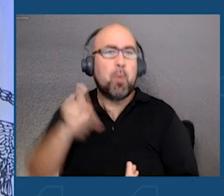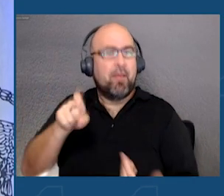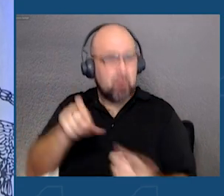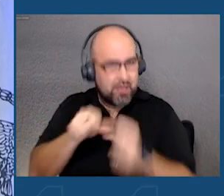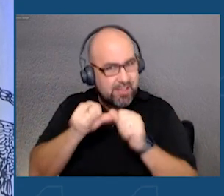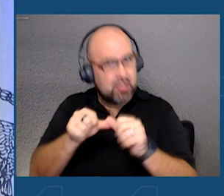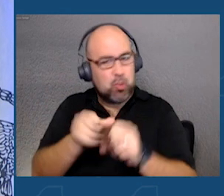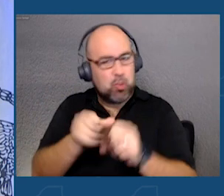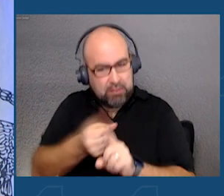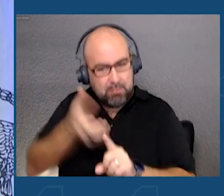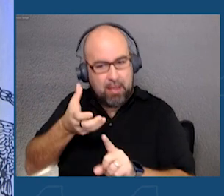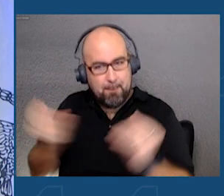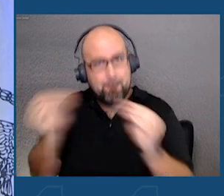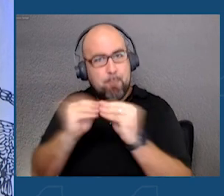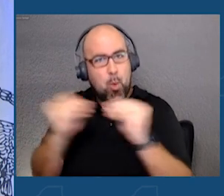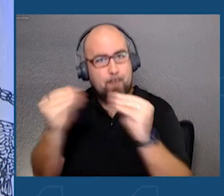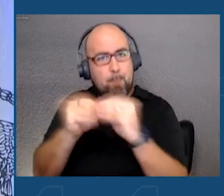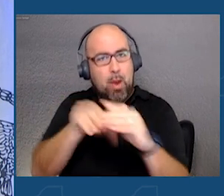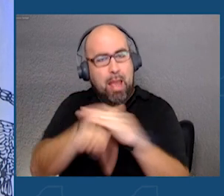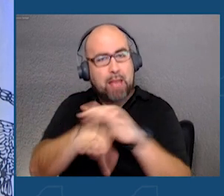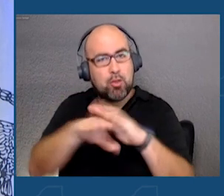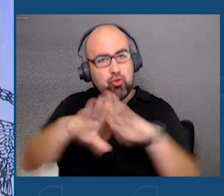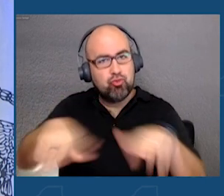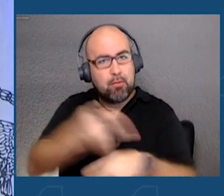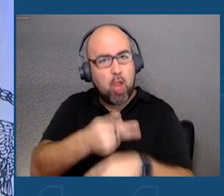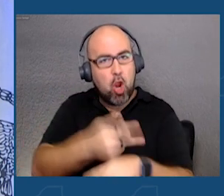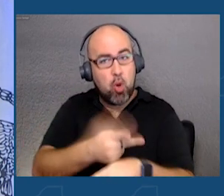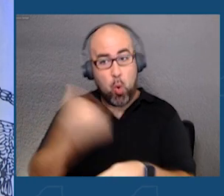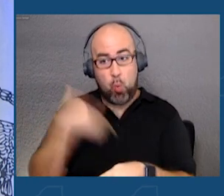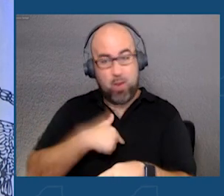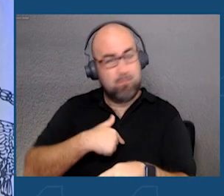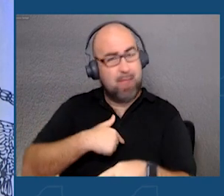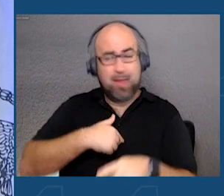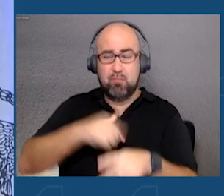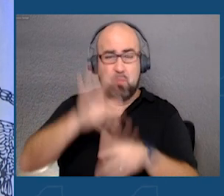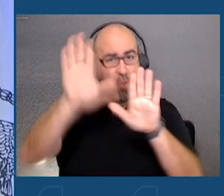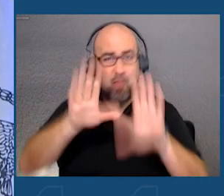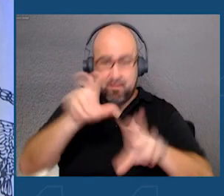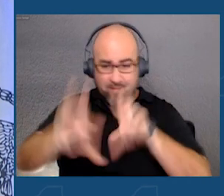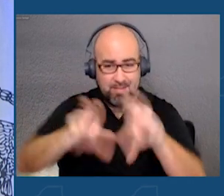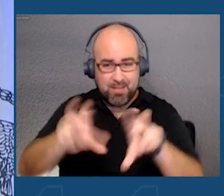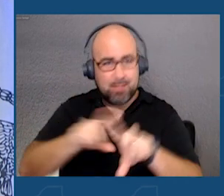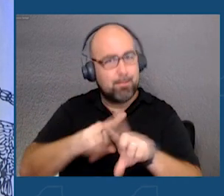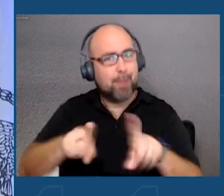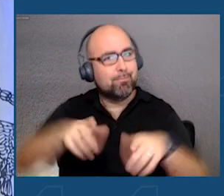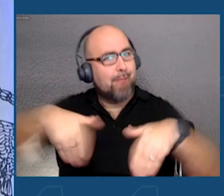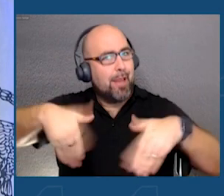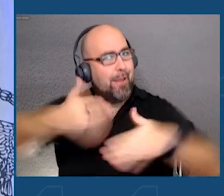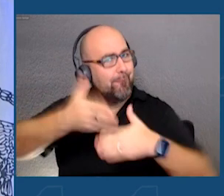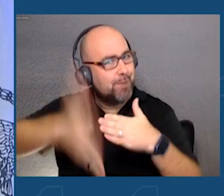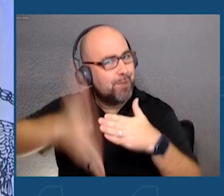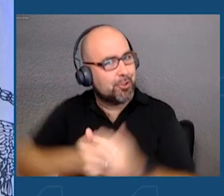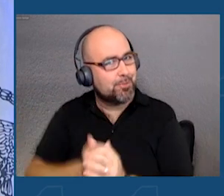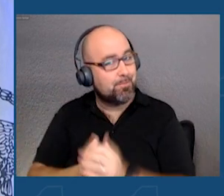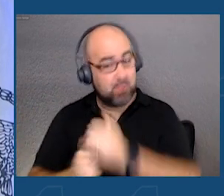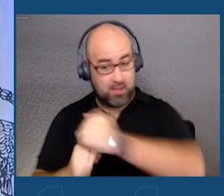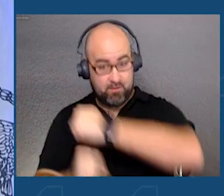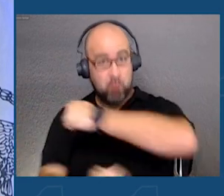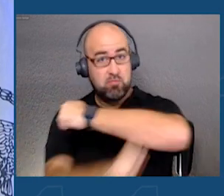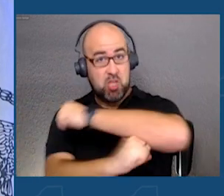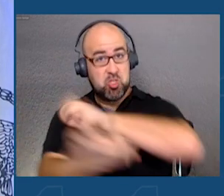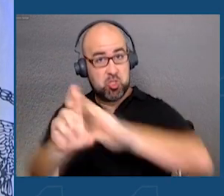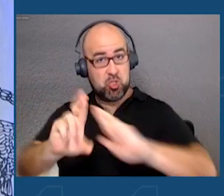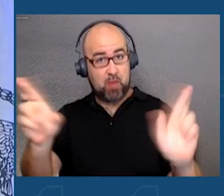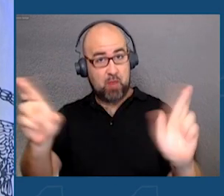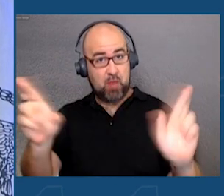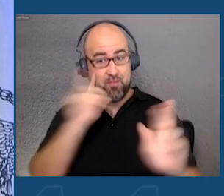childcare as well. We've made historic investments and we're not done yet. So the foundation is there. The foundation for our economic recovery is